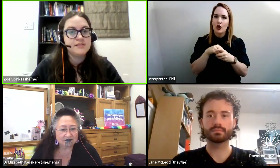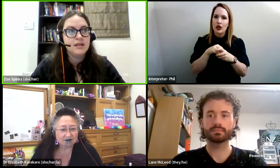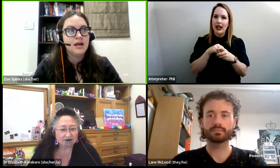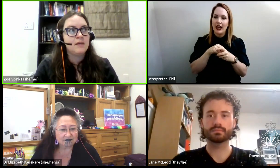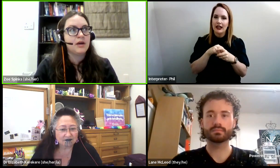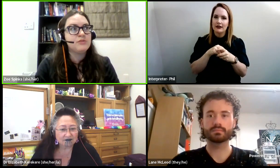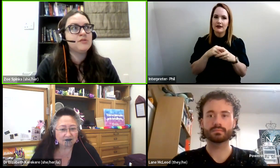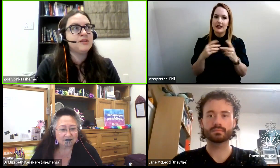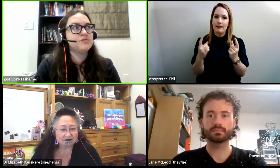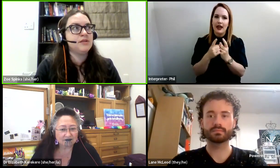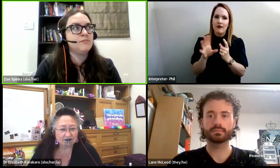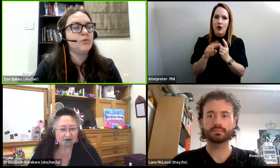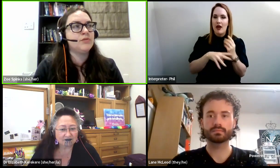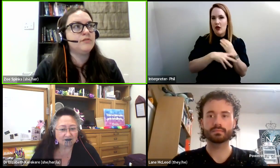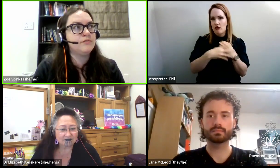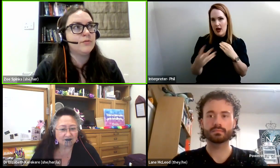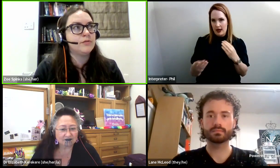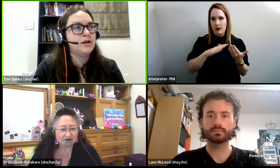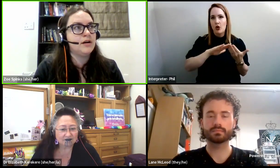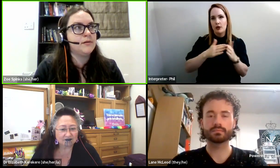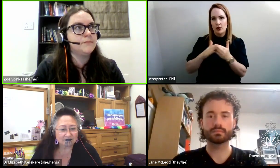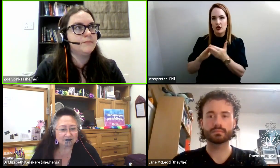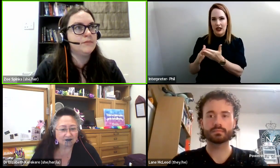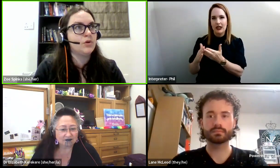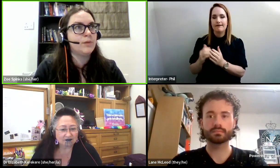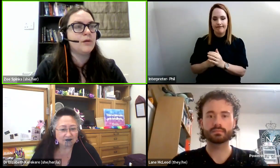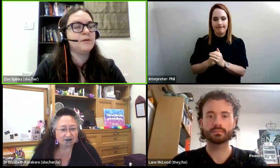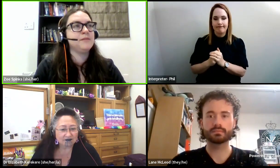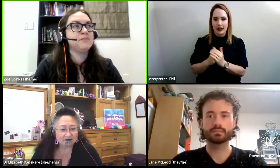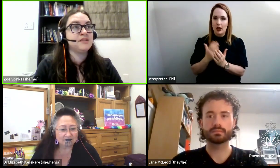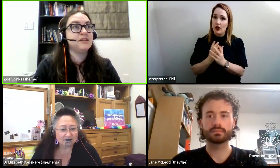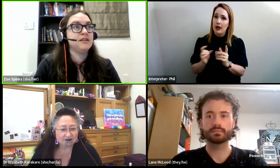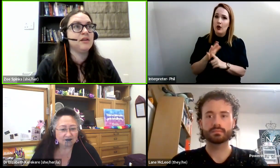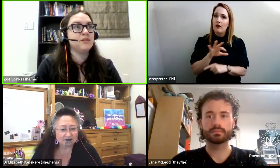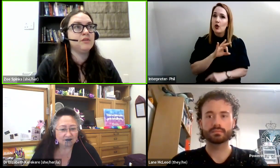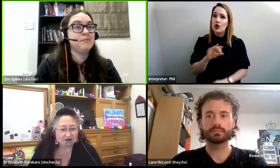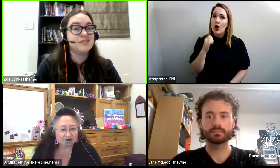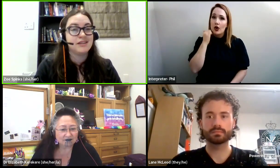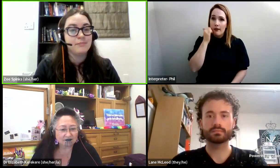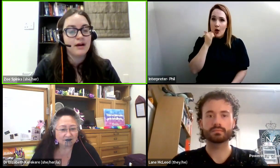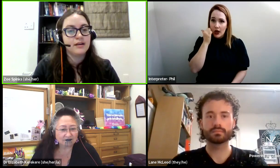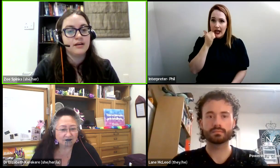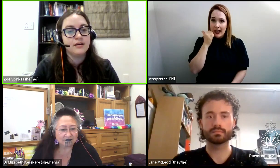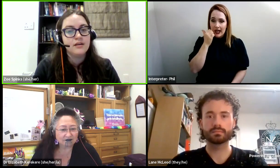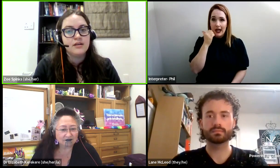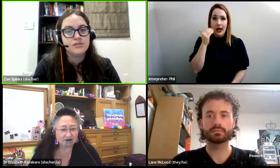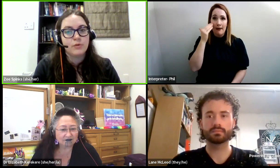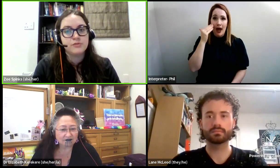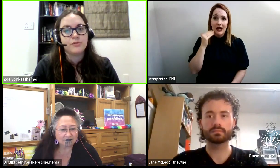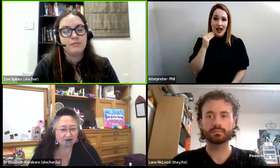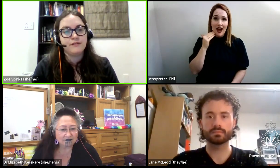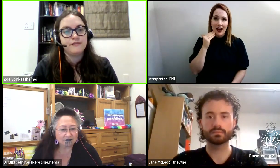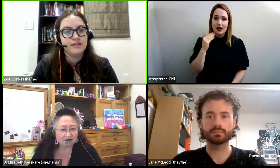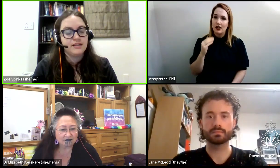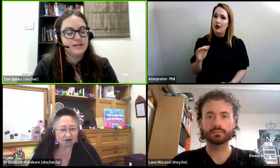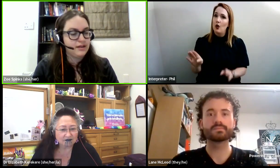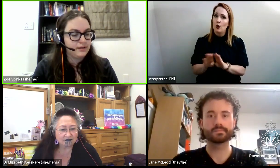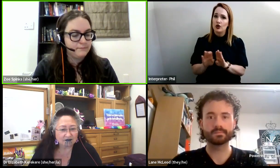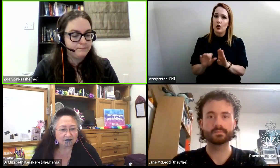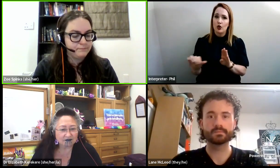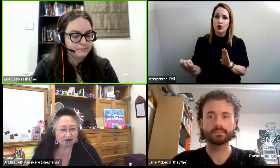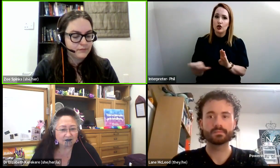communities. I also think it's really important for non-Māori, particularly in our community, particularly Pākehā, to also uplift